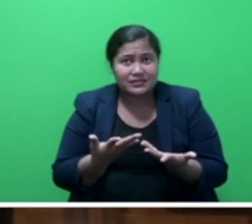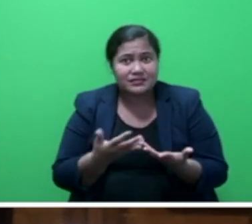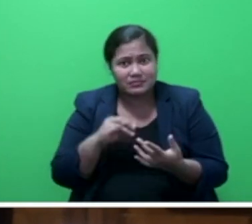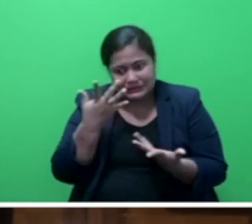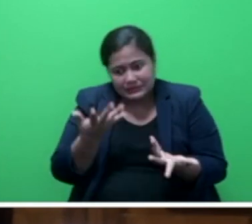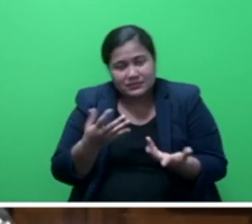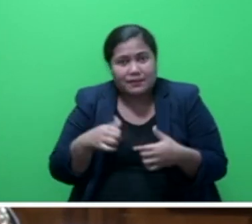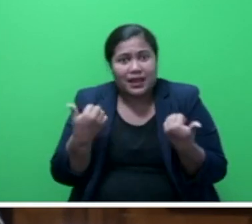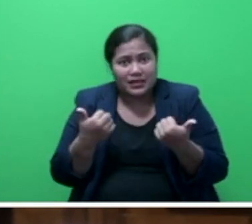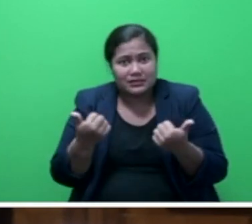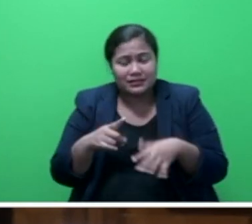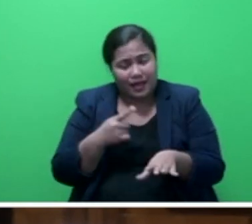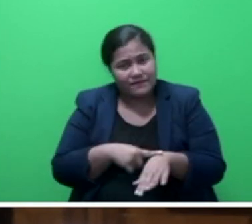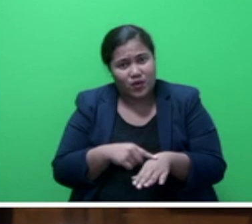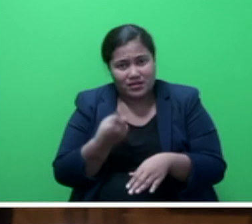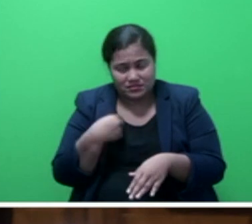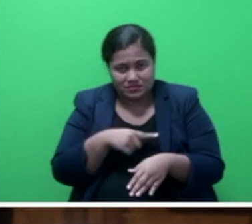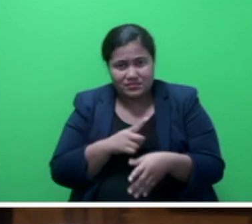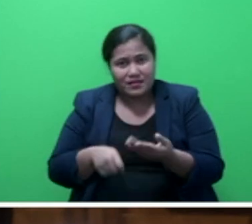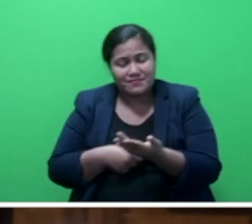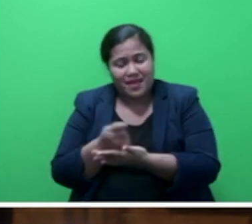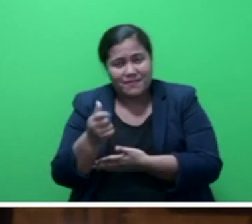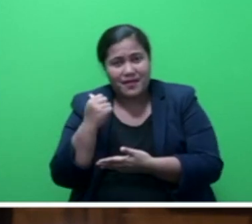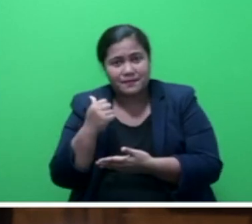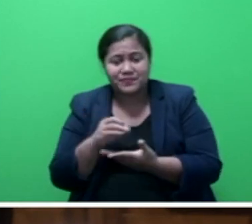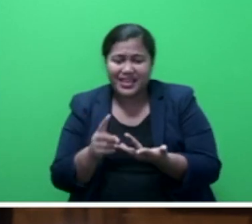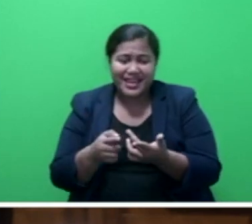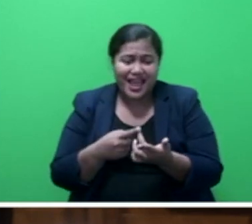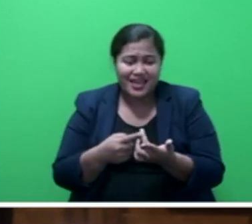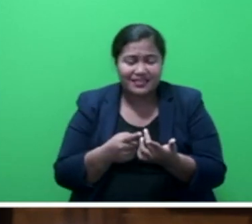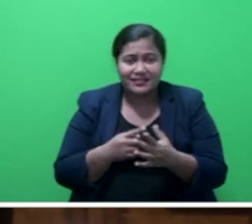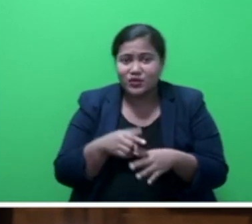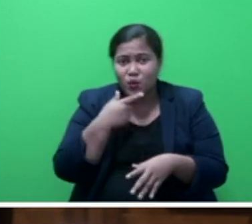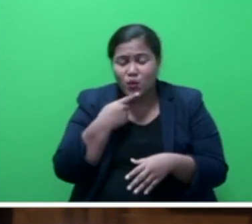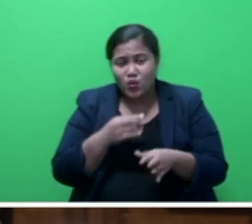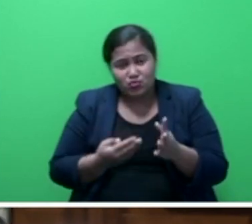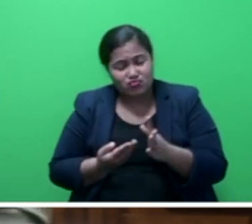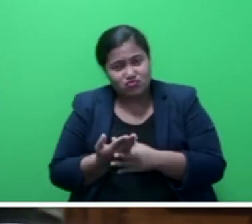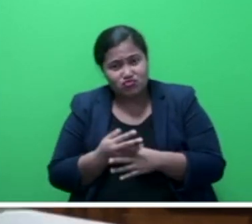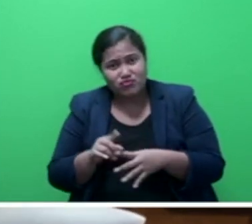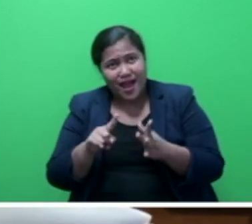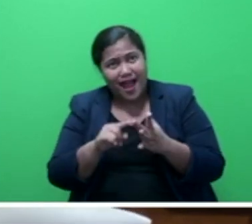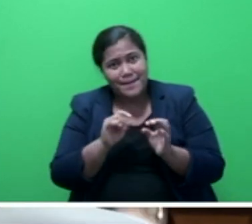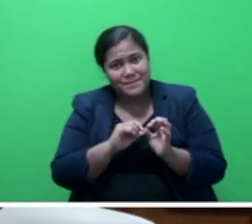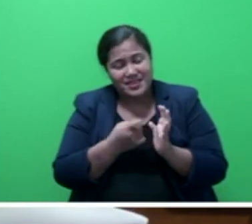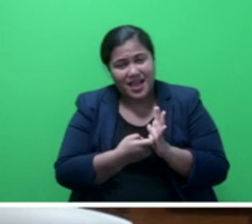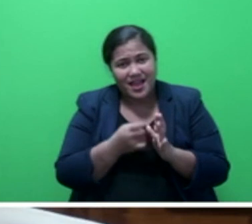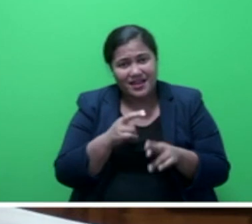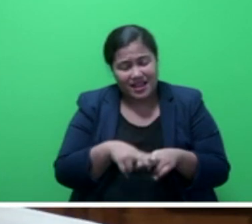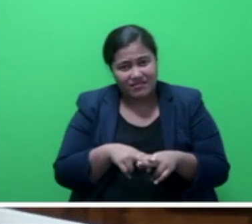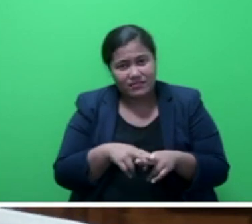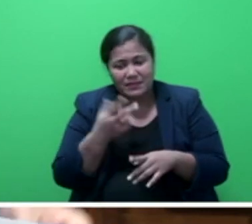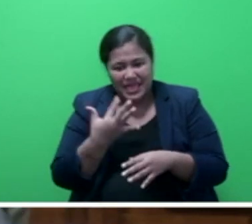borrowed. Ordinarily, the other loans are through the IBRD and they're non-concessional, and they charge a variable interest